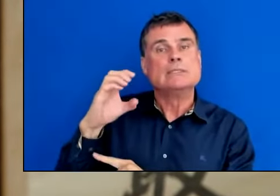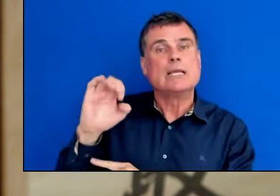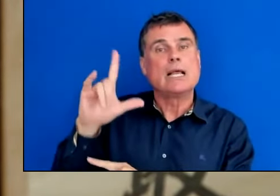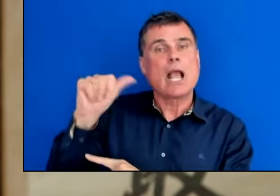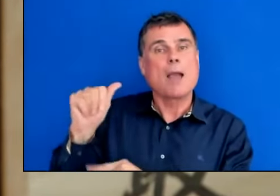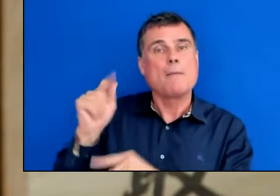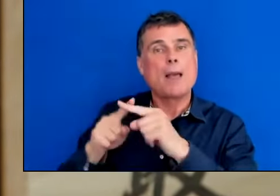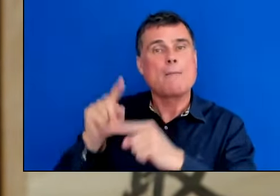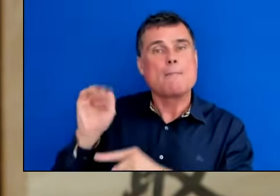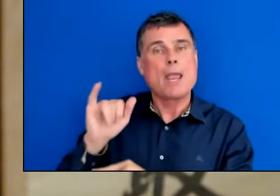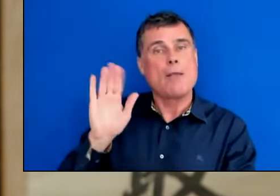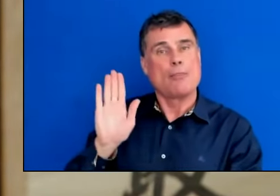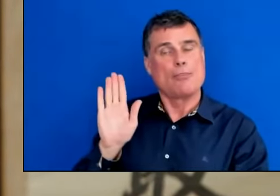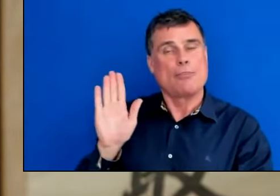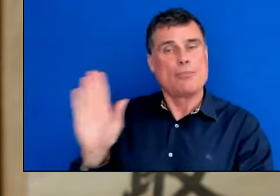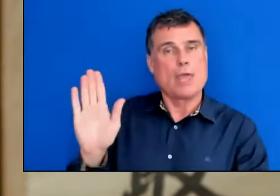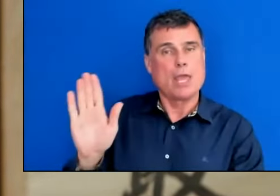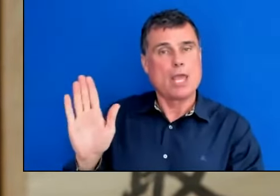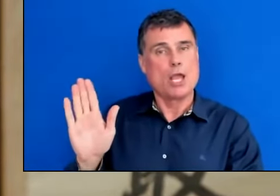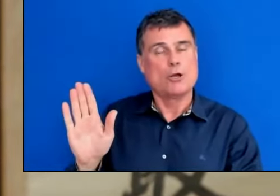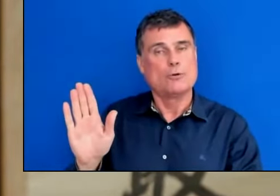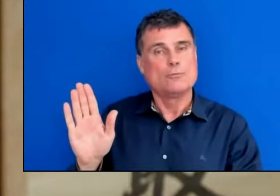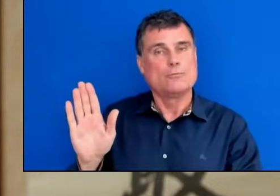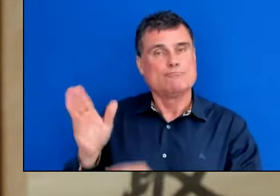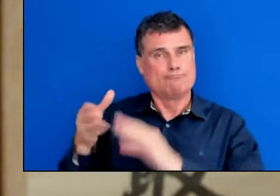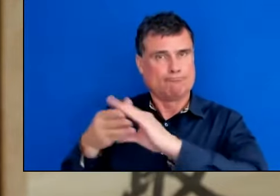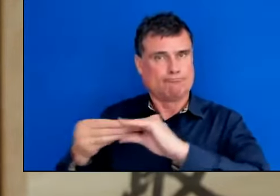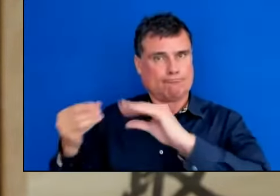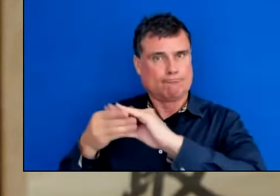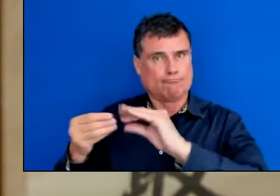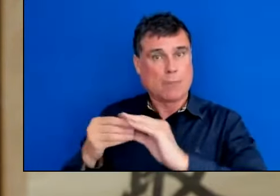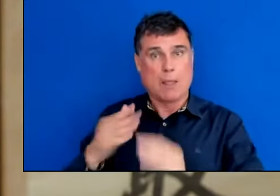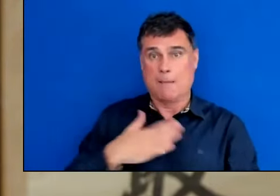Our family, too, is from Gary Point.